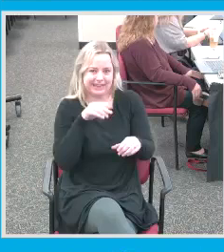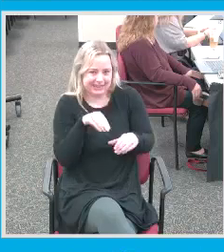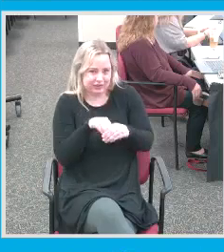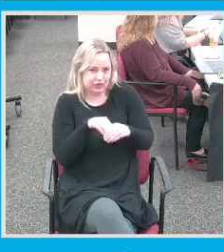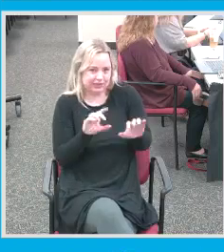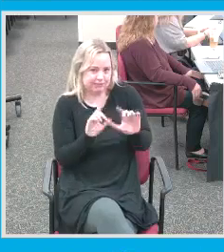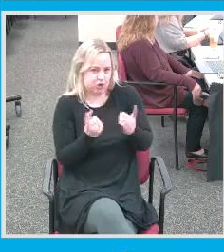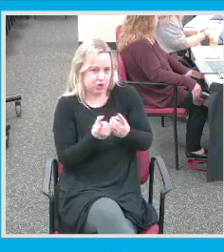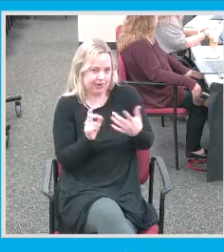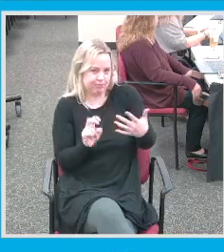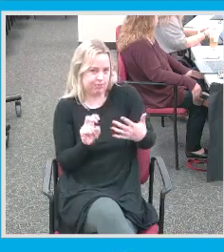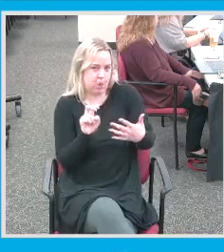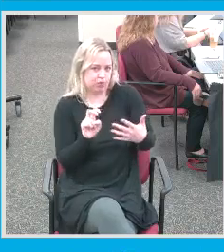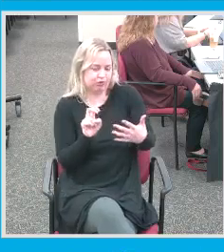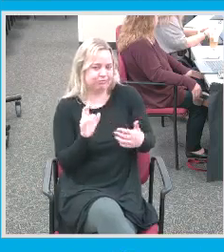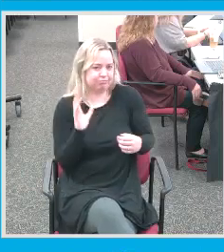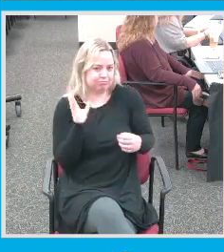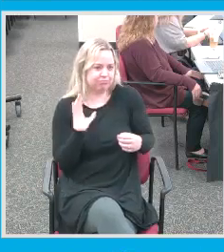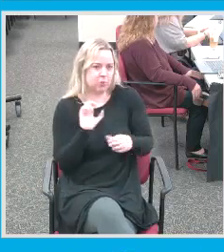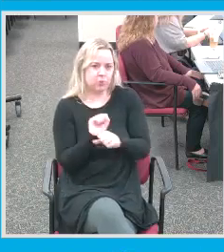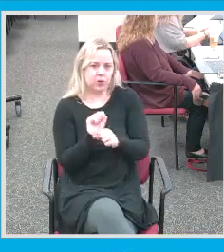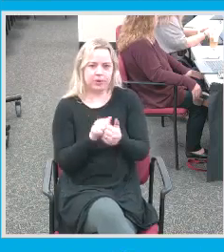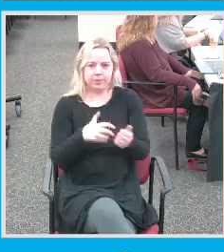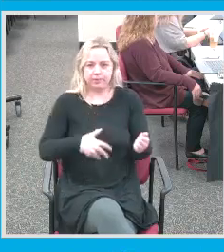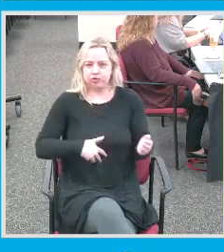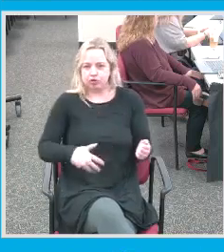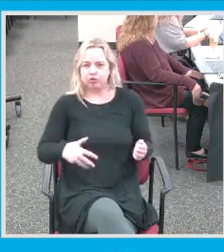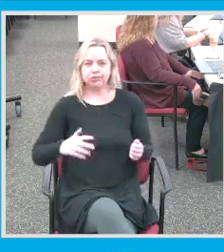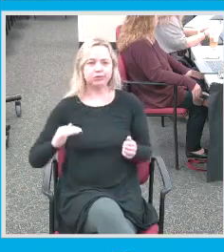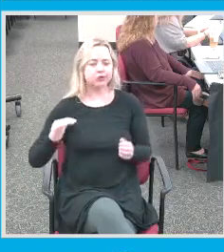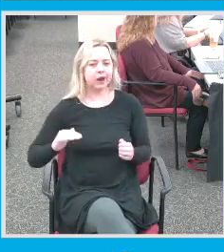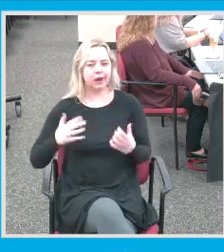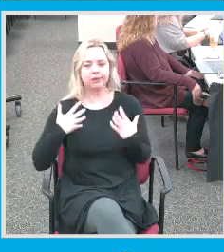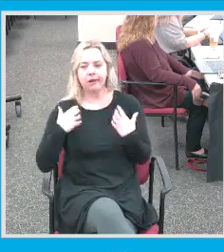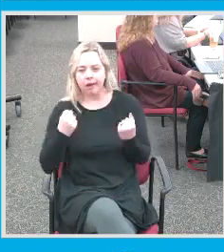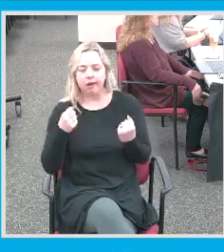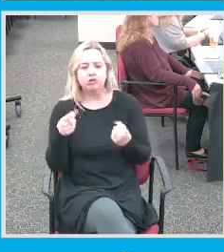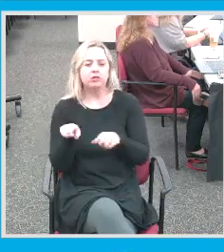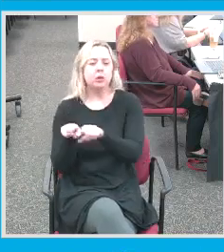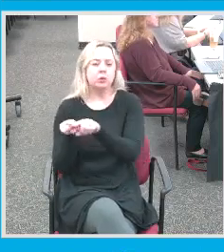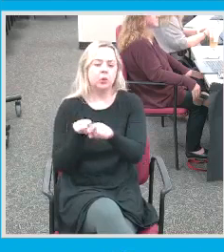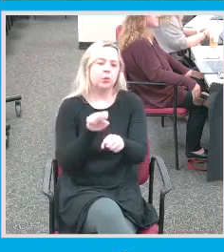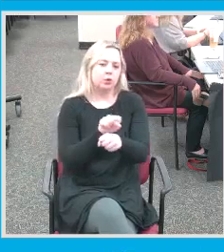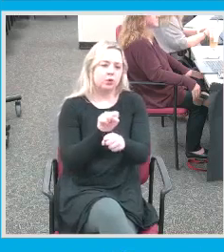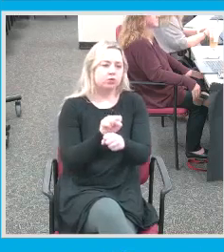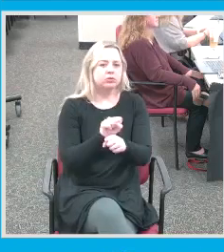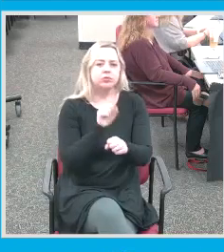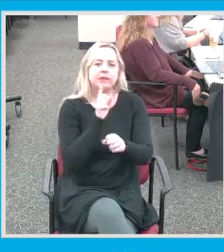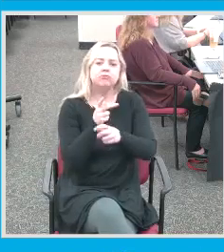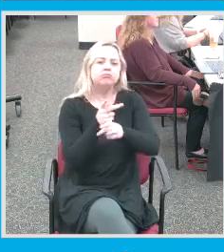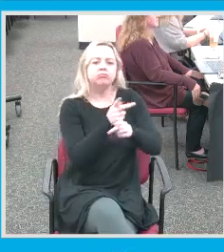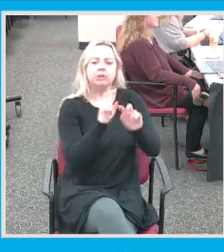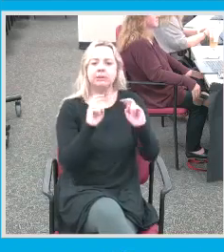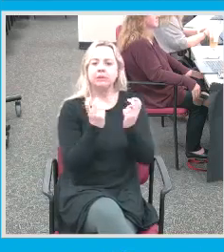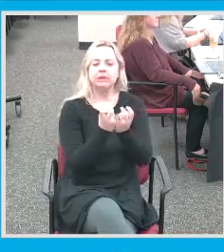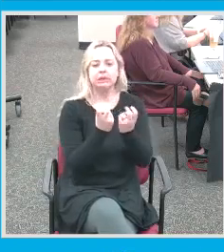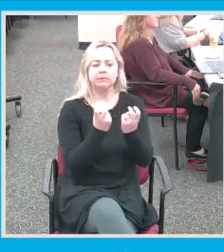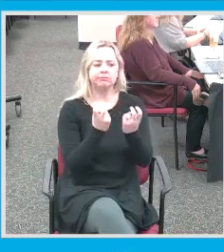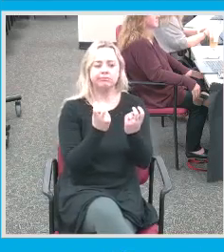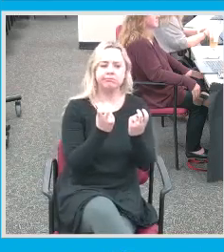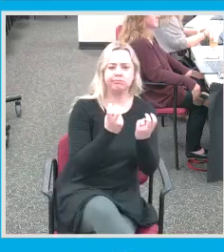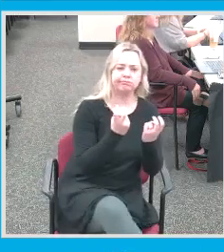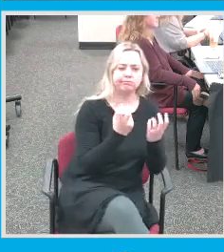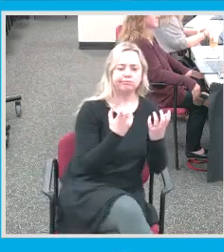our maternal child health program, as well as helping to oversee the community health promotion division. And I wanted to give